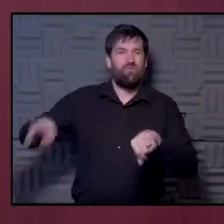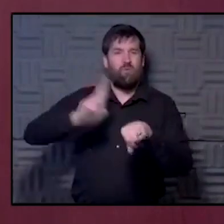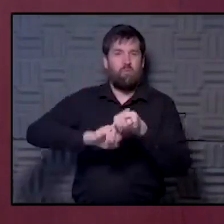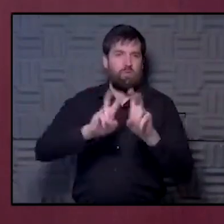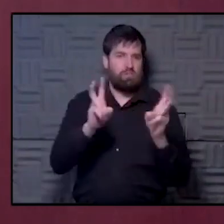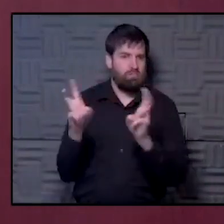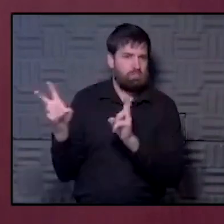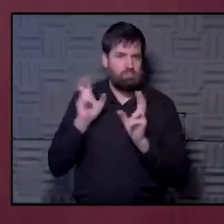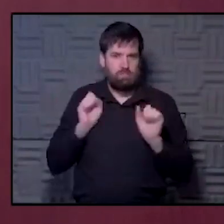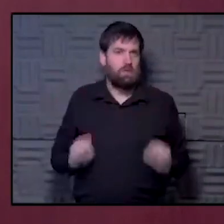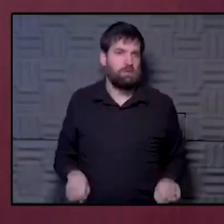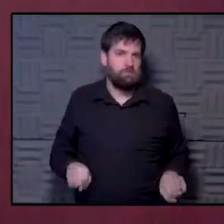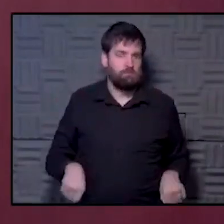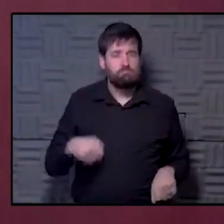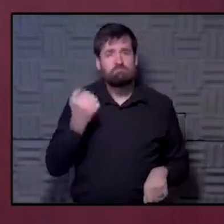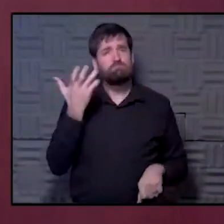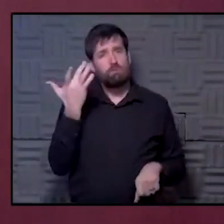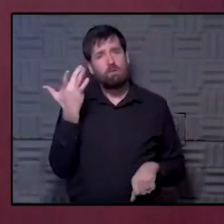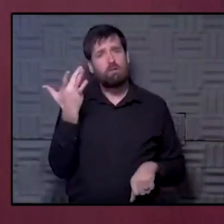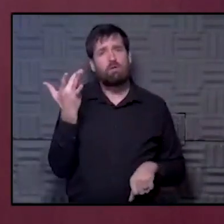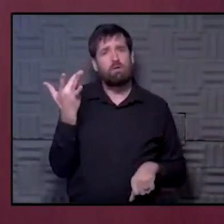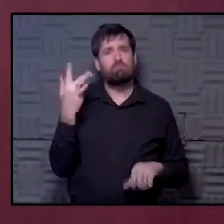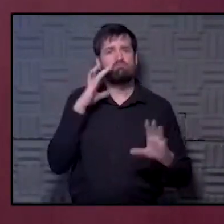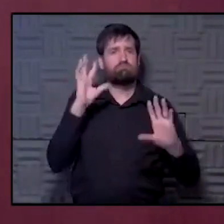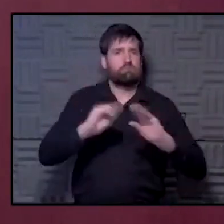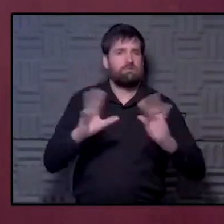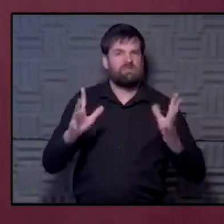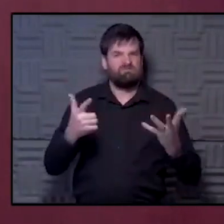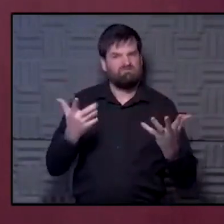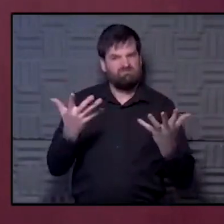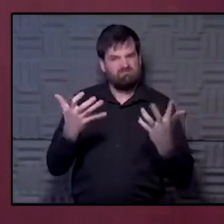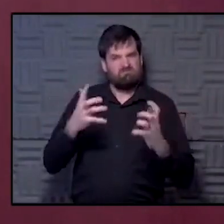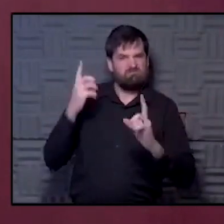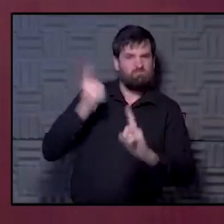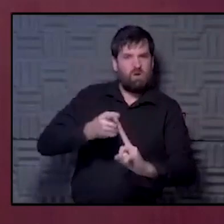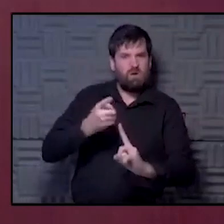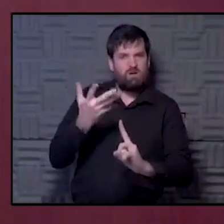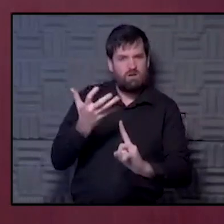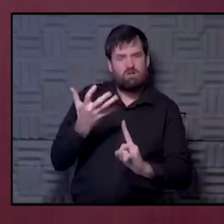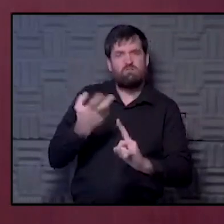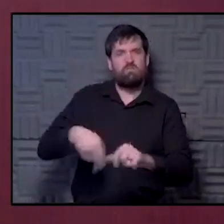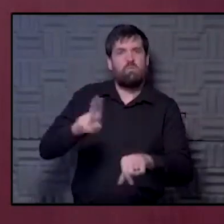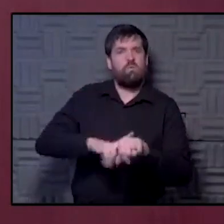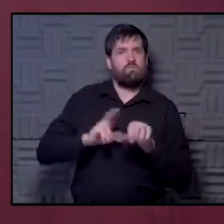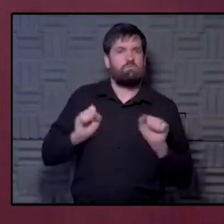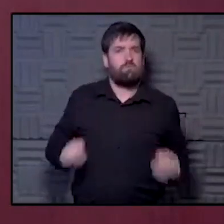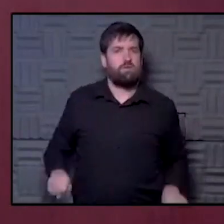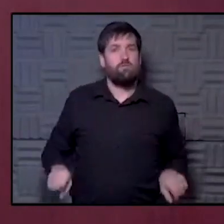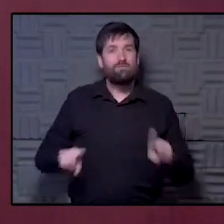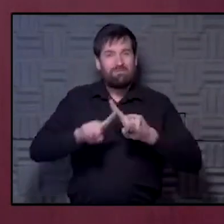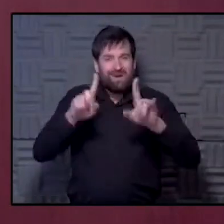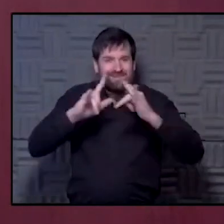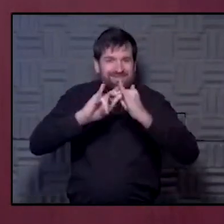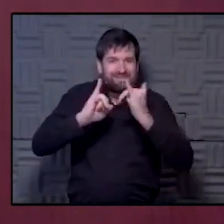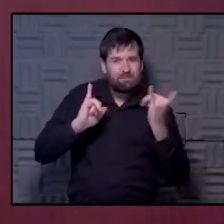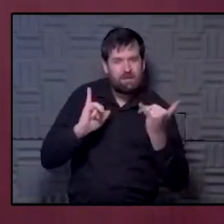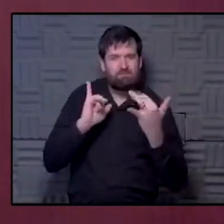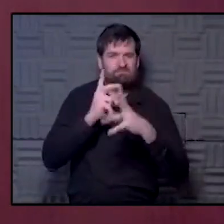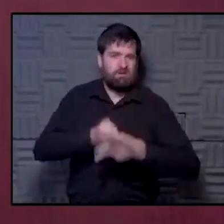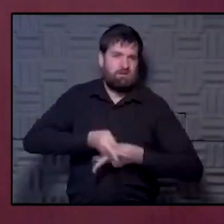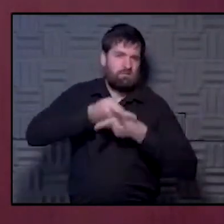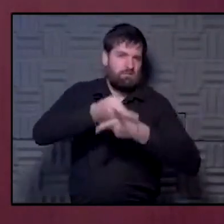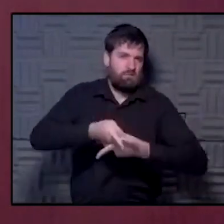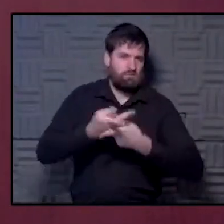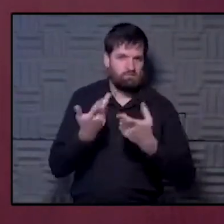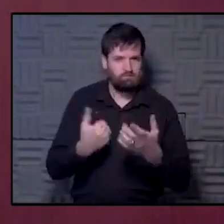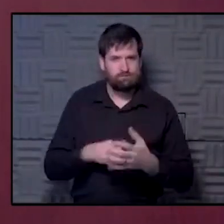activity as possible, because we know obviously that that's what we want to do. We want to be as normal as possible and yet be as careful as